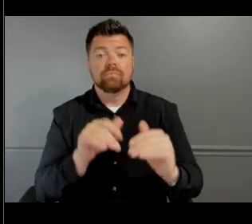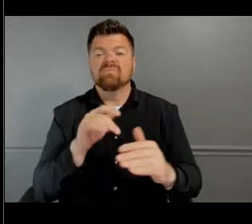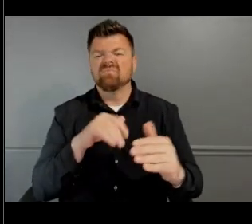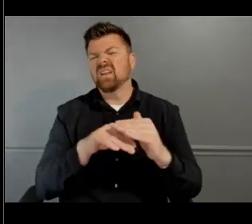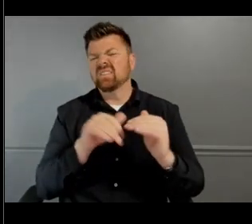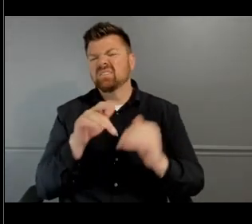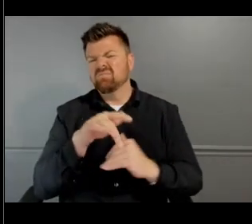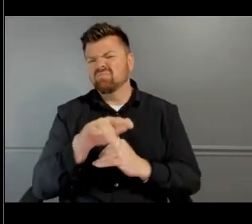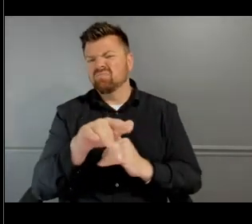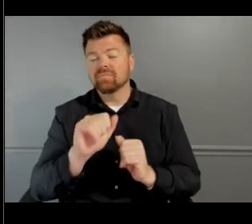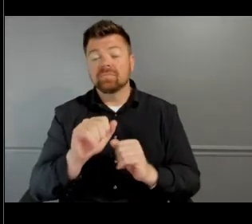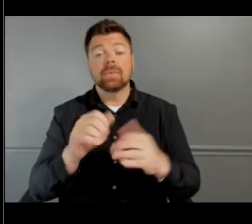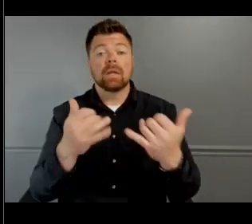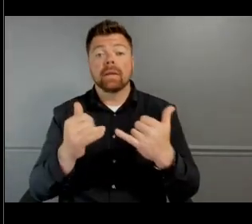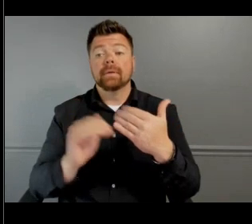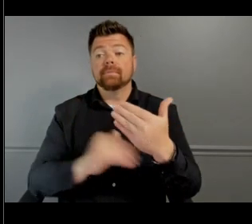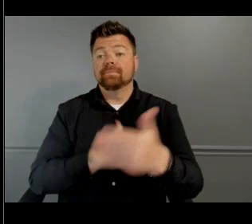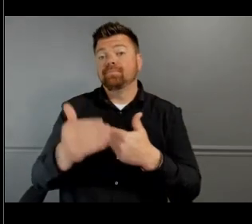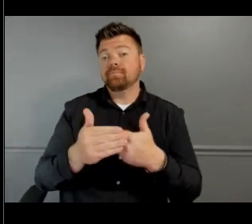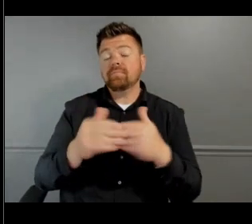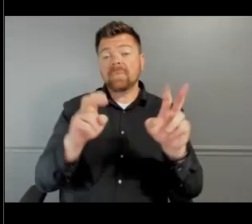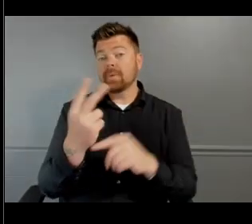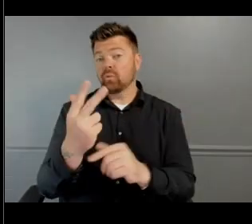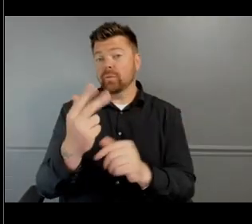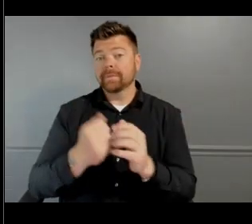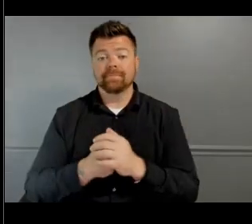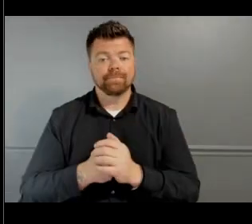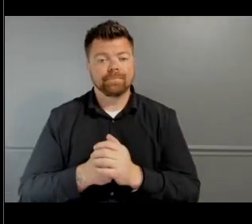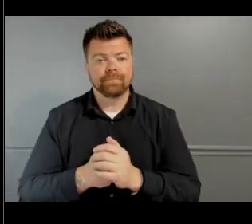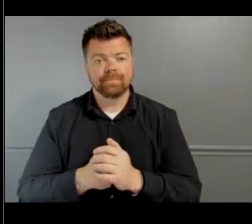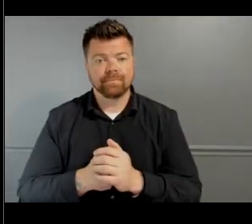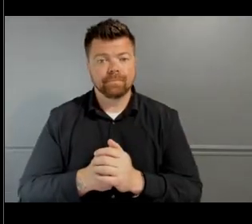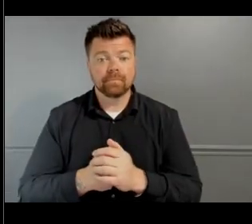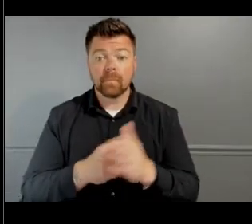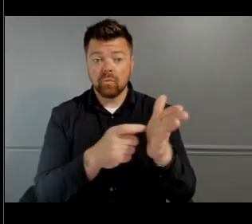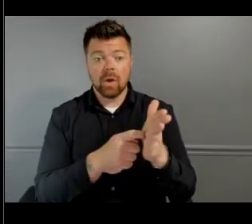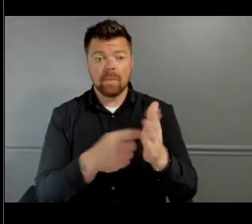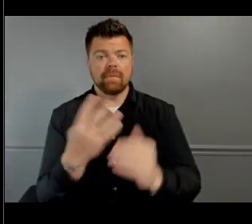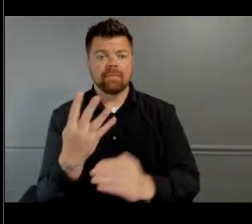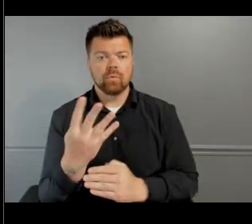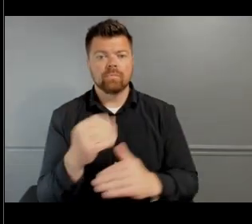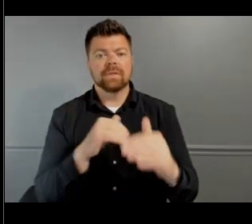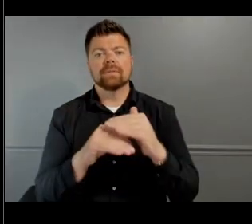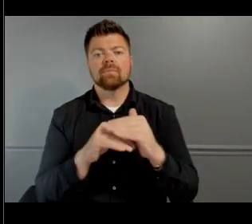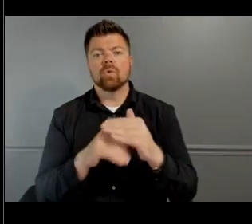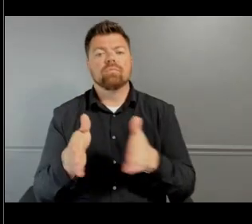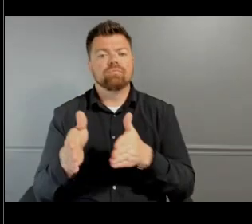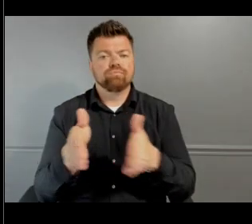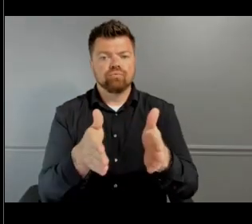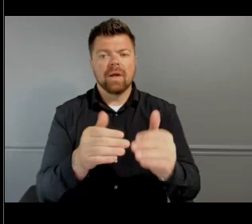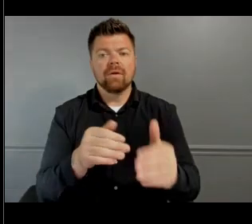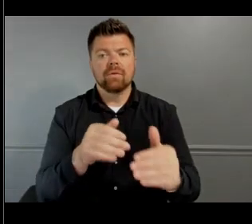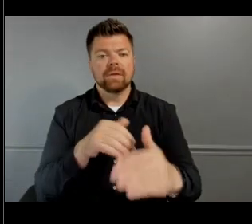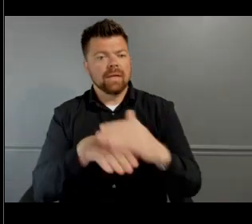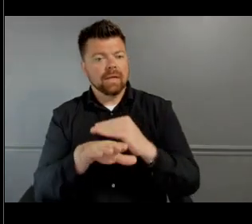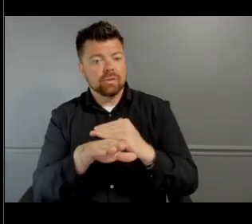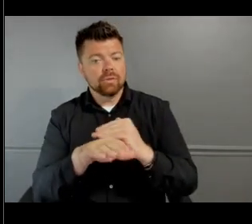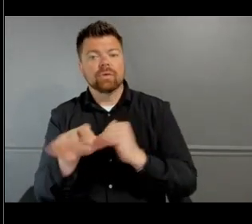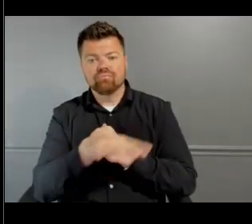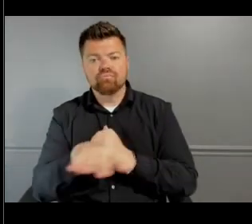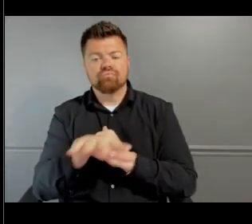Now let's move into topic 3, requirement for accessible route into and through